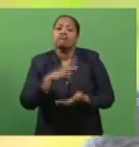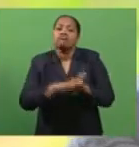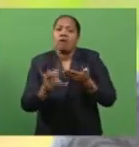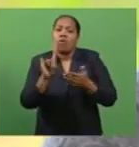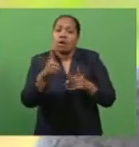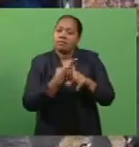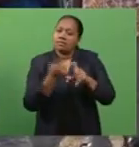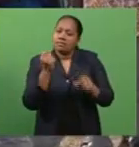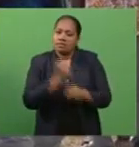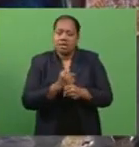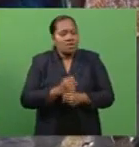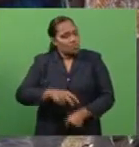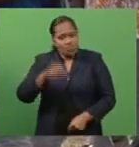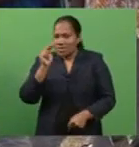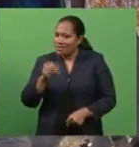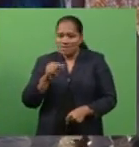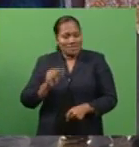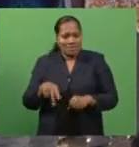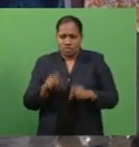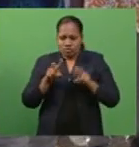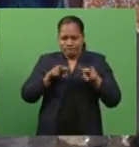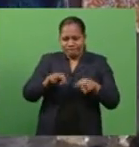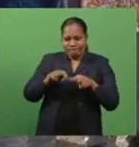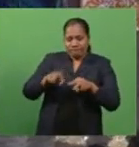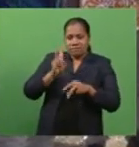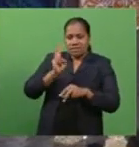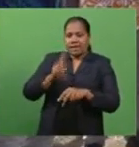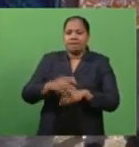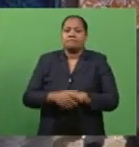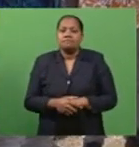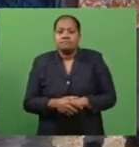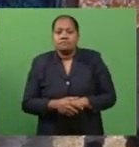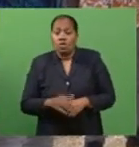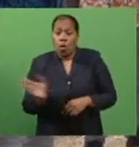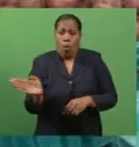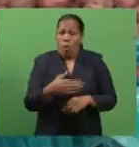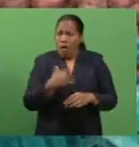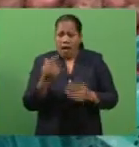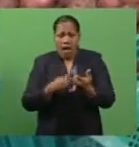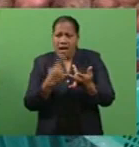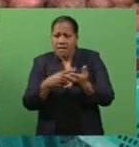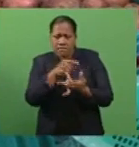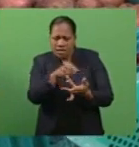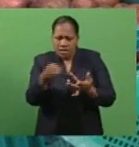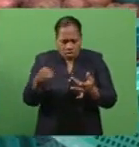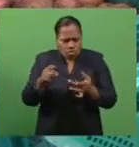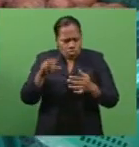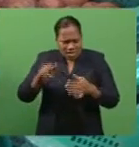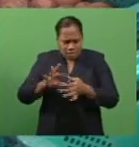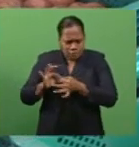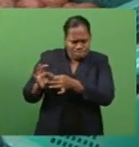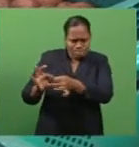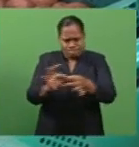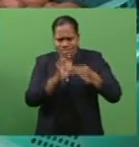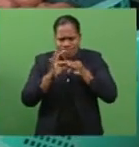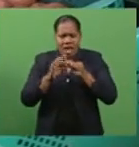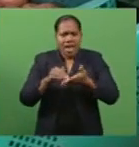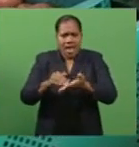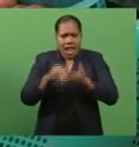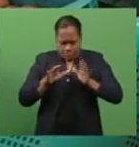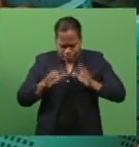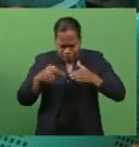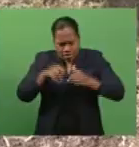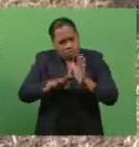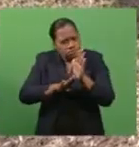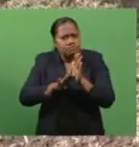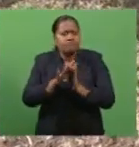we need to fix. The minister is urging all other relevant stakeholders to join forces and help the sector grow and become a leading export